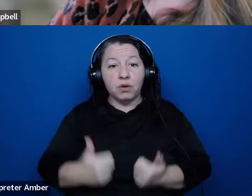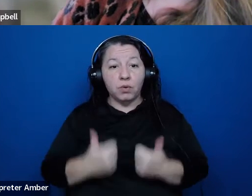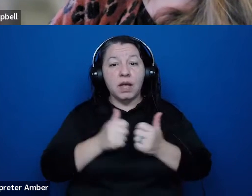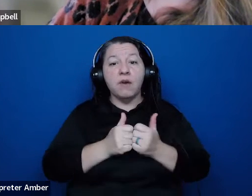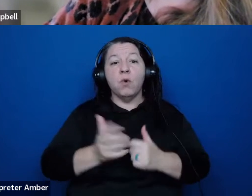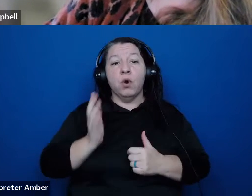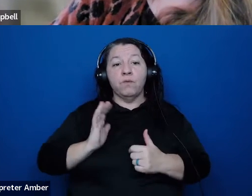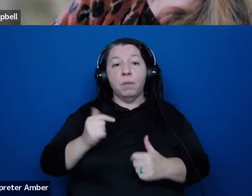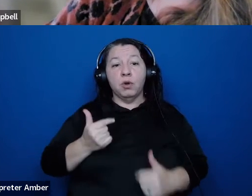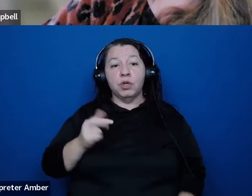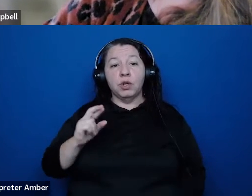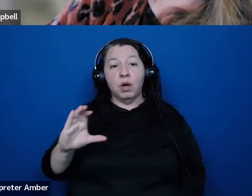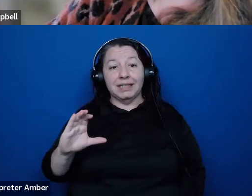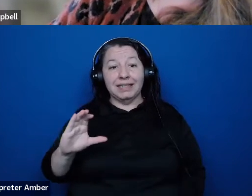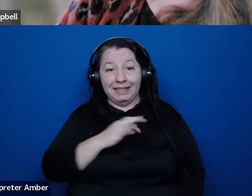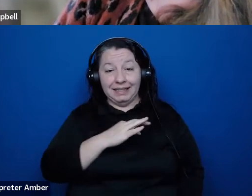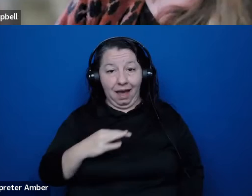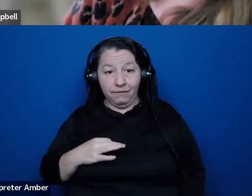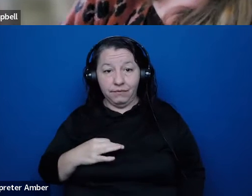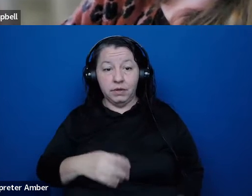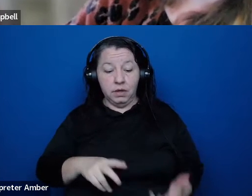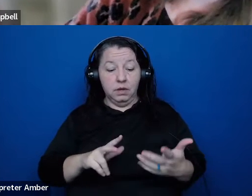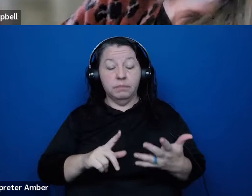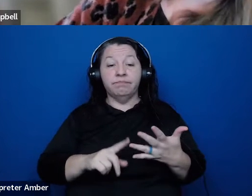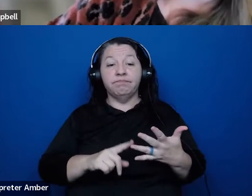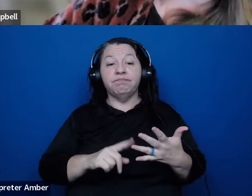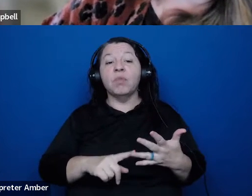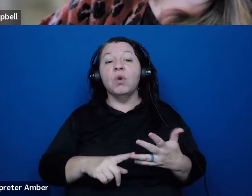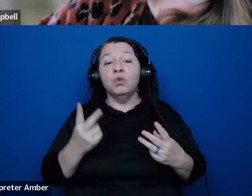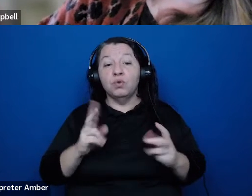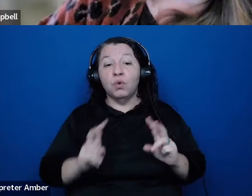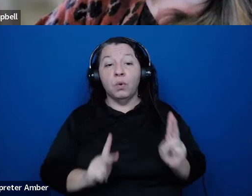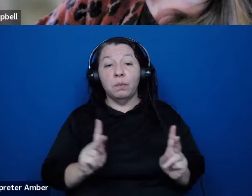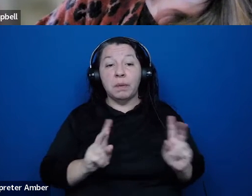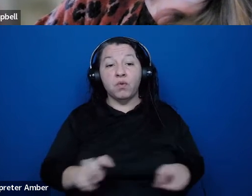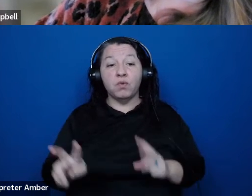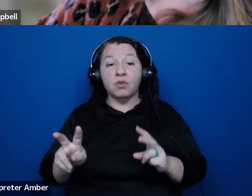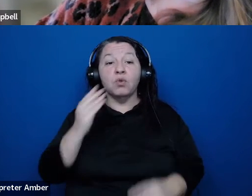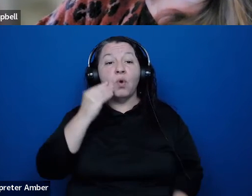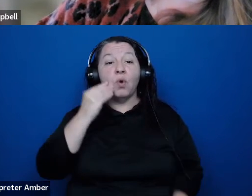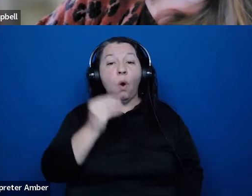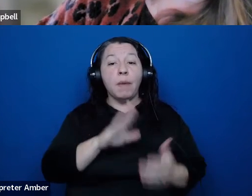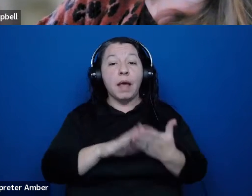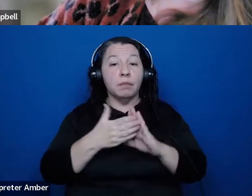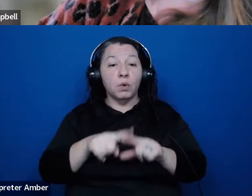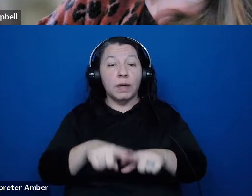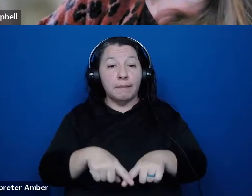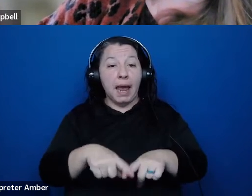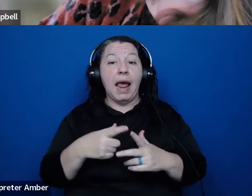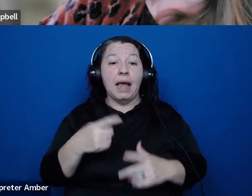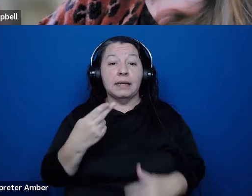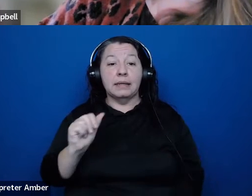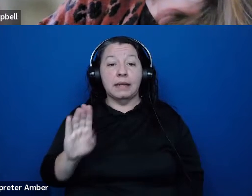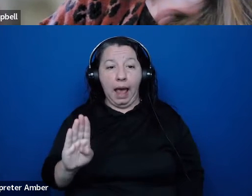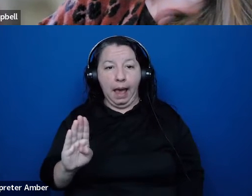GRC staff. And 2 have transitioned to home and community-based HAB services